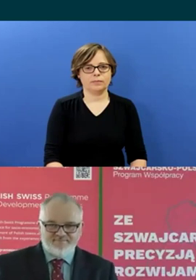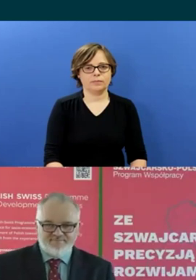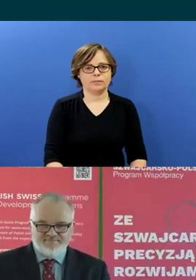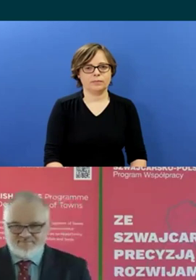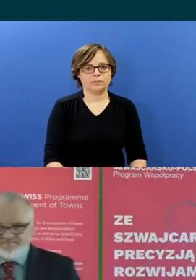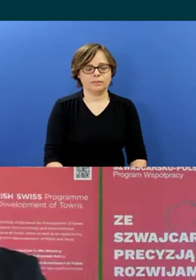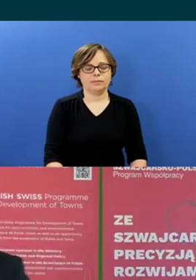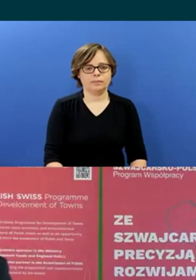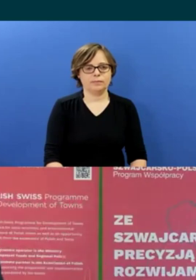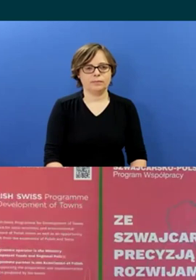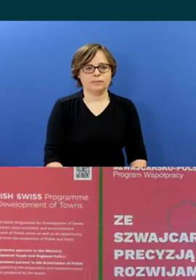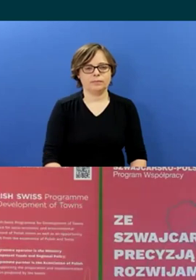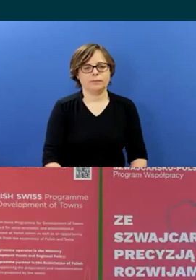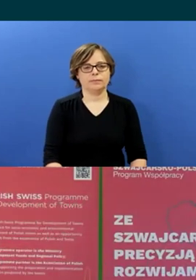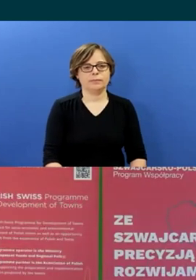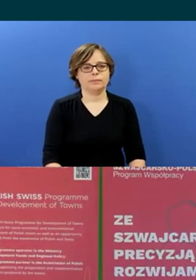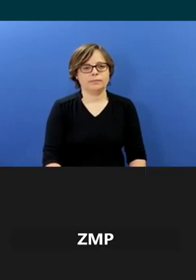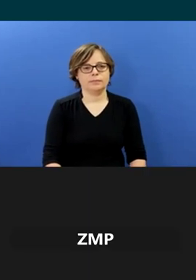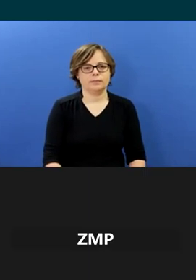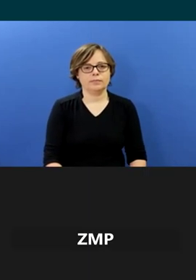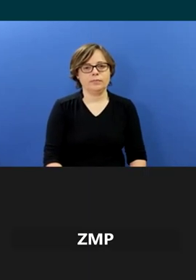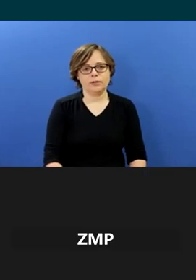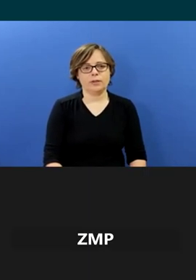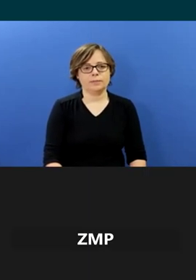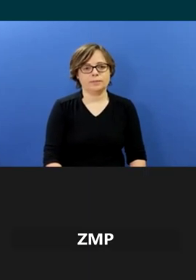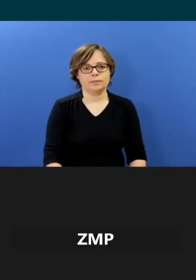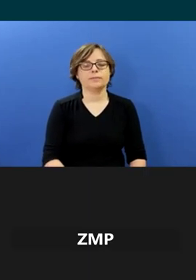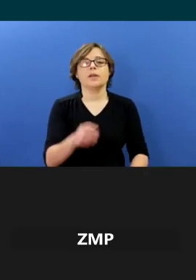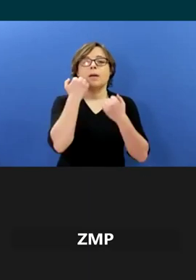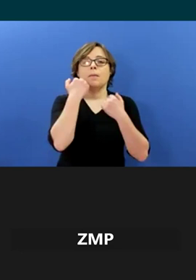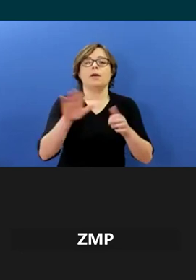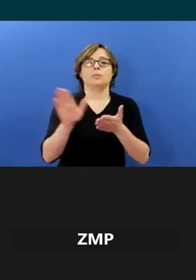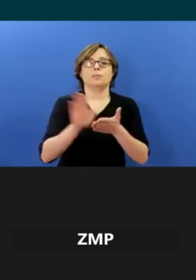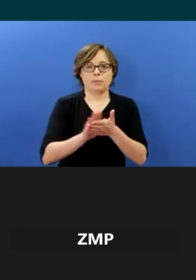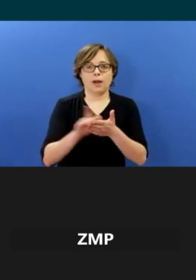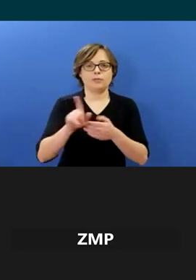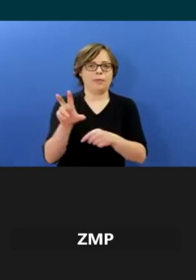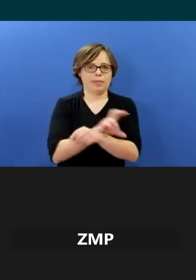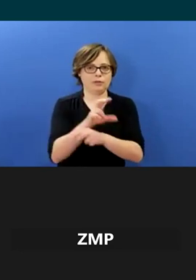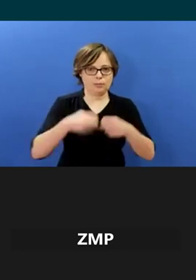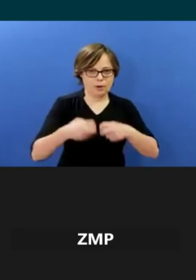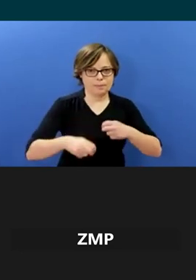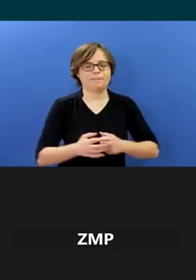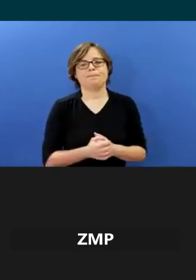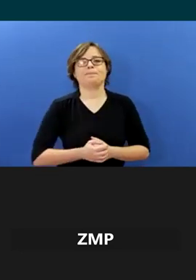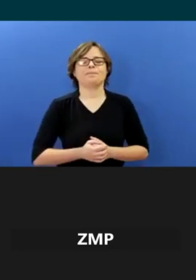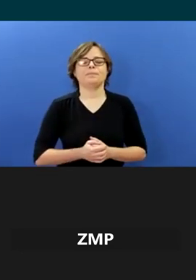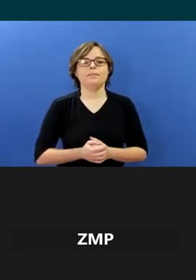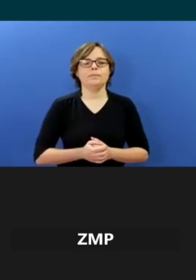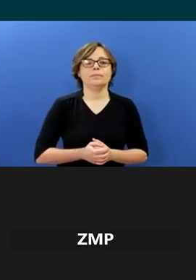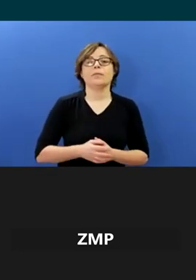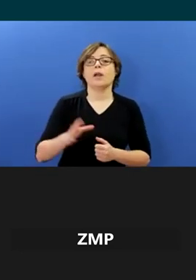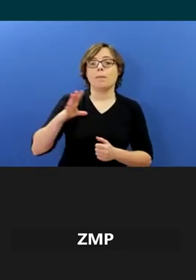let me go back. I'm sorry for this. So I have been asked, and thank you very much